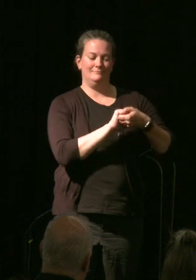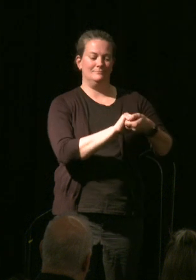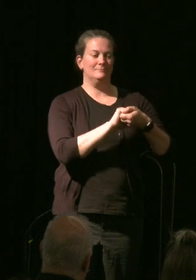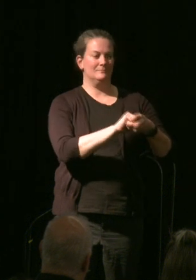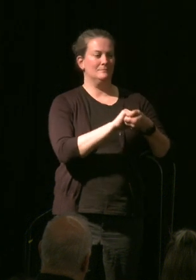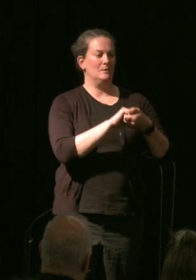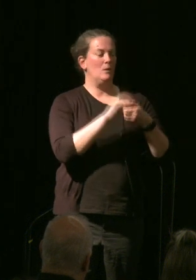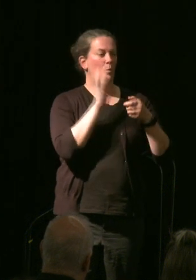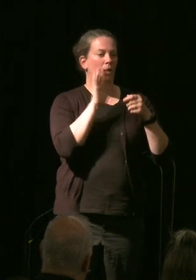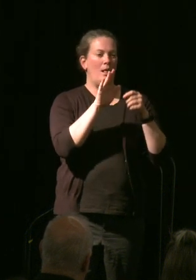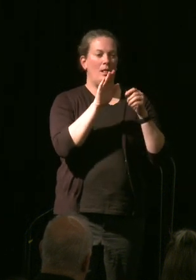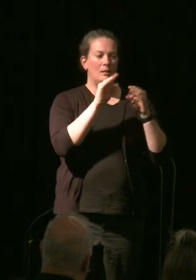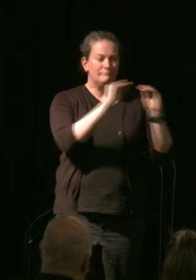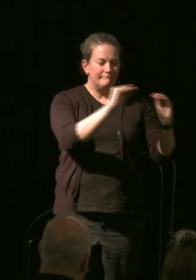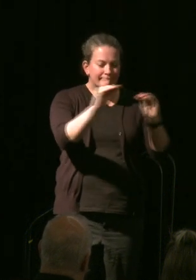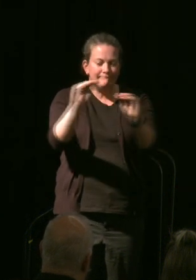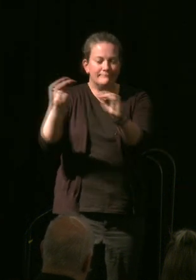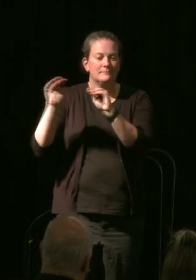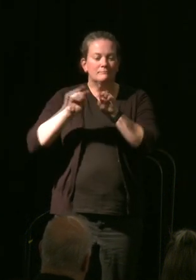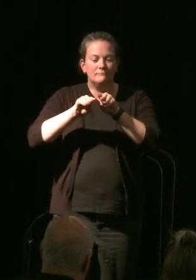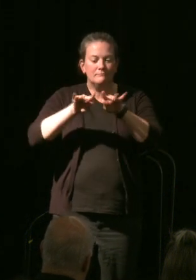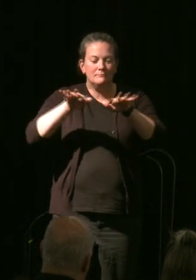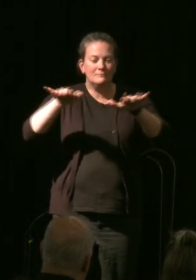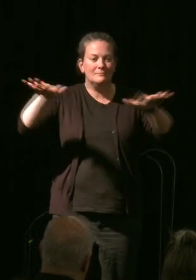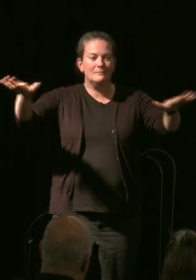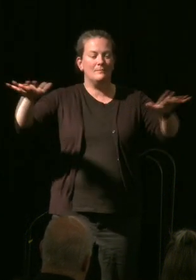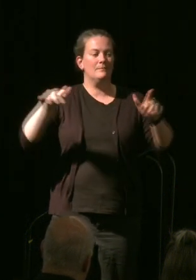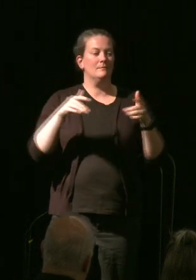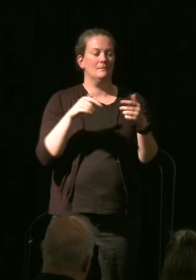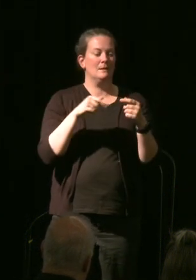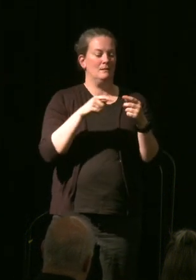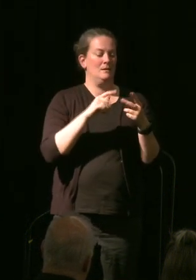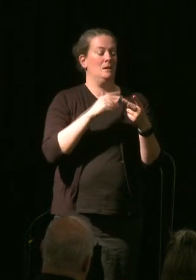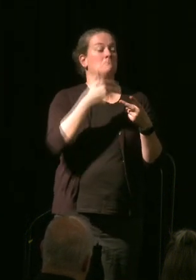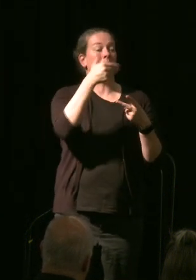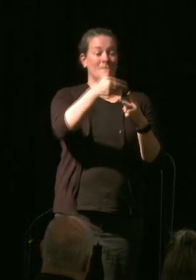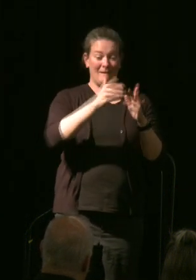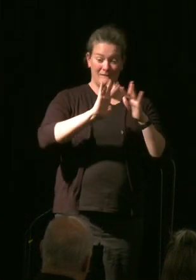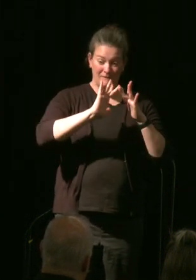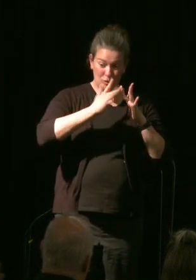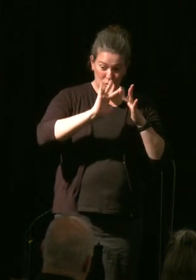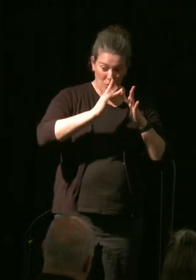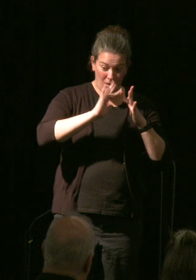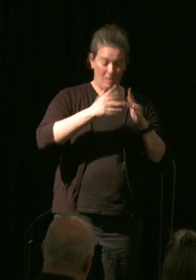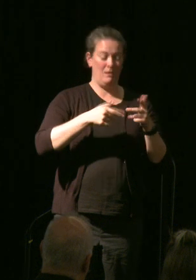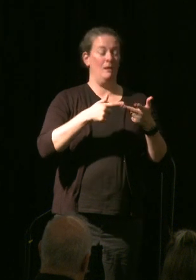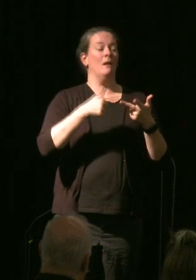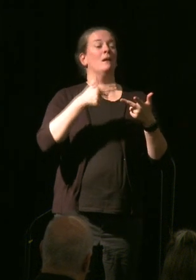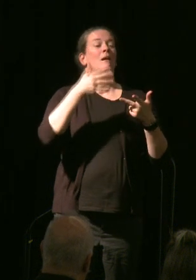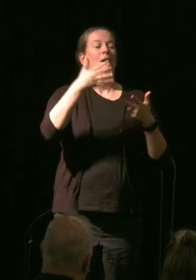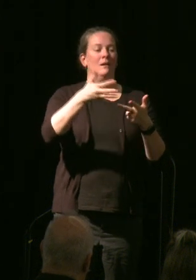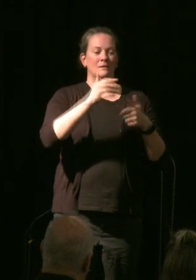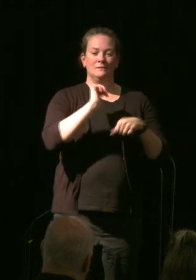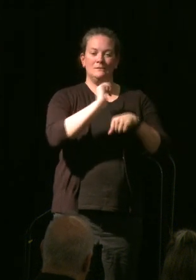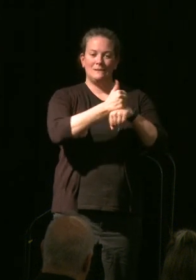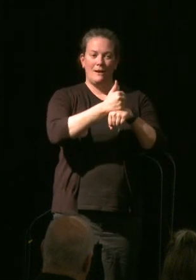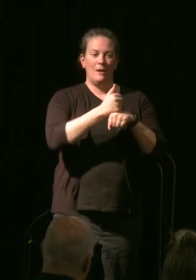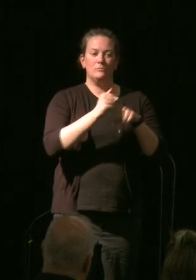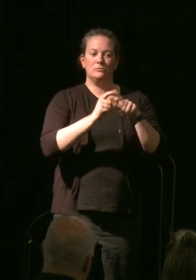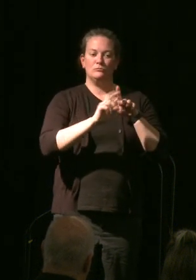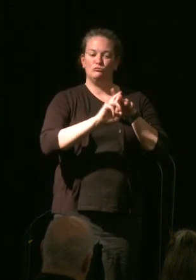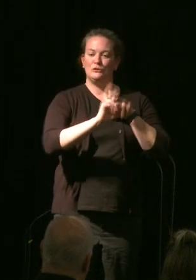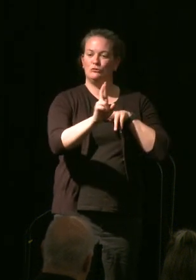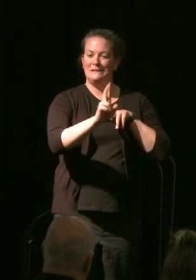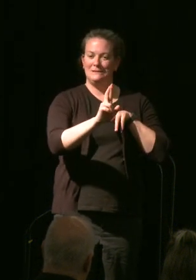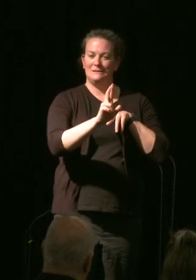then we're working on trying to be able to create retreats so that we'll be able to potentially twice a year be able to go